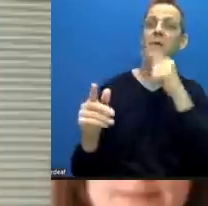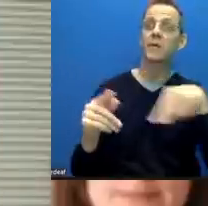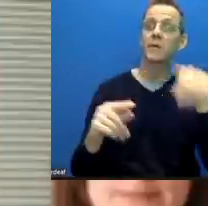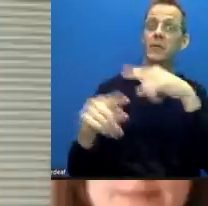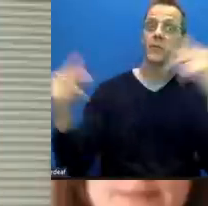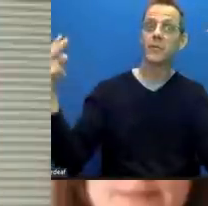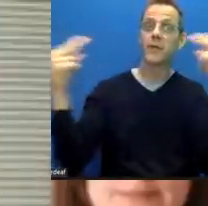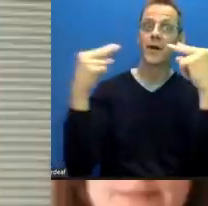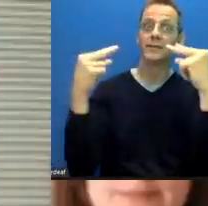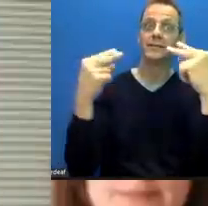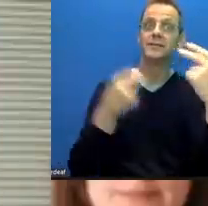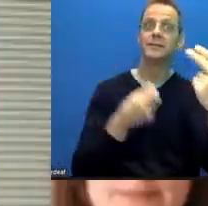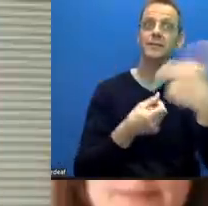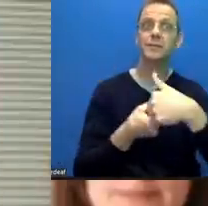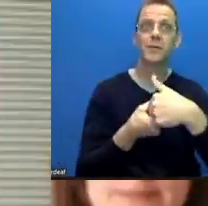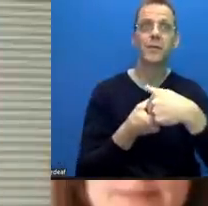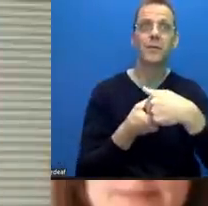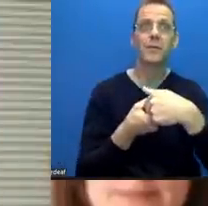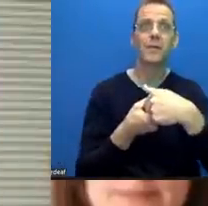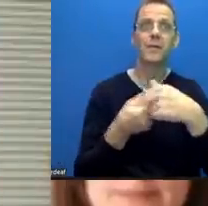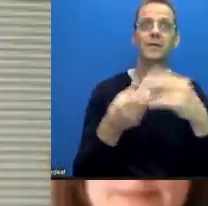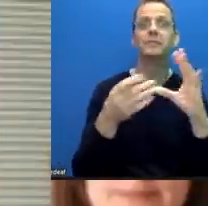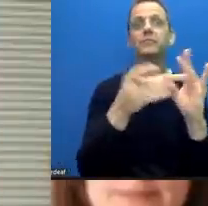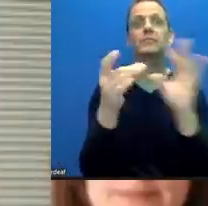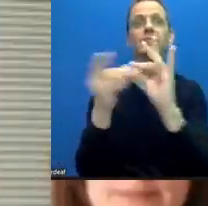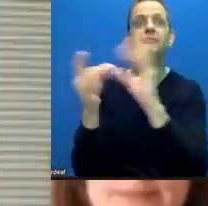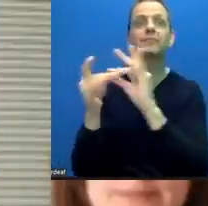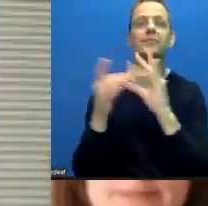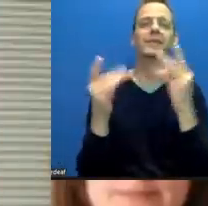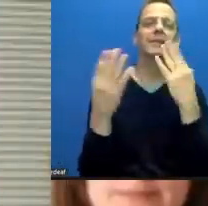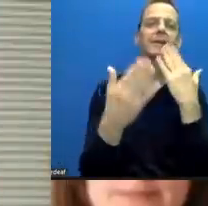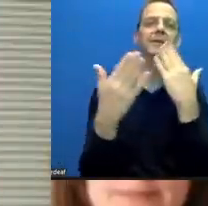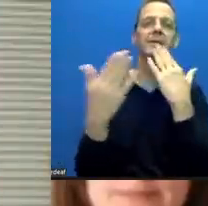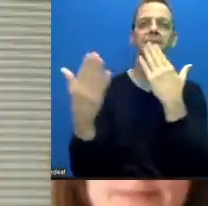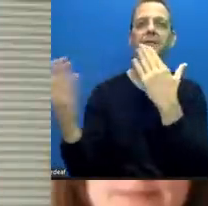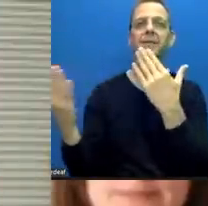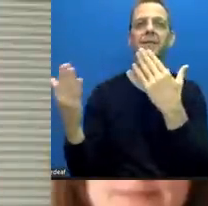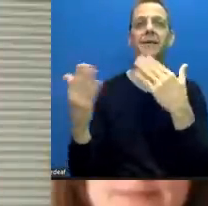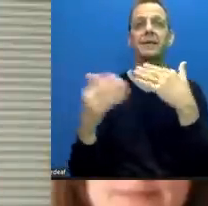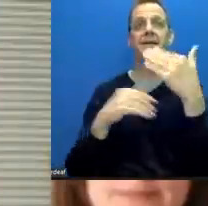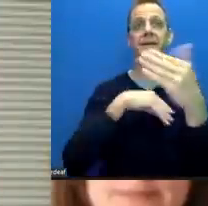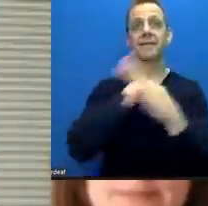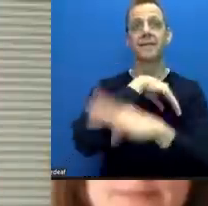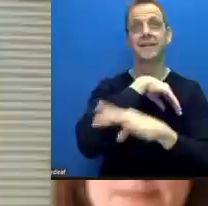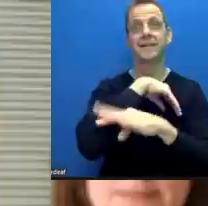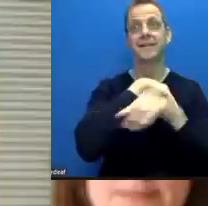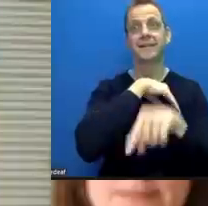from various devices at home. It's going to be an interesting fall.